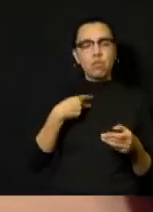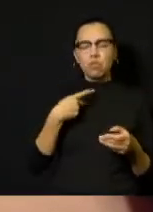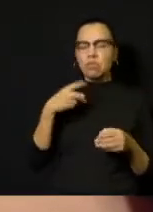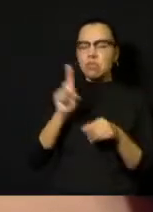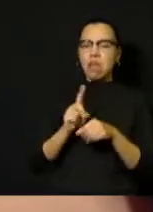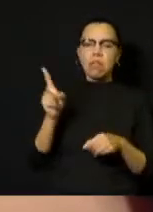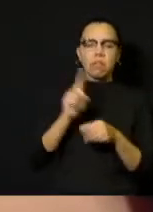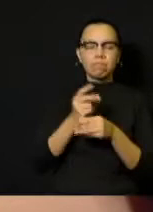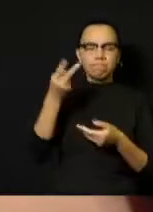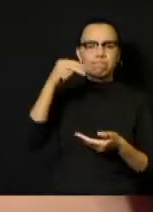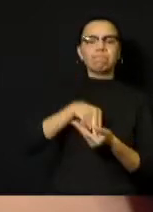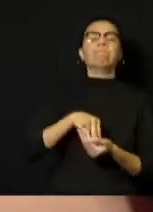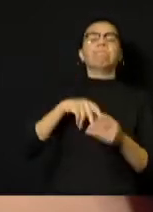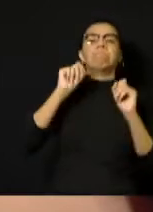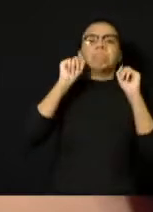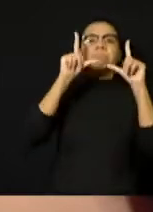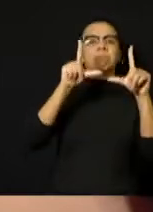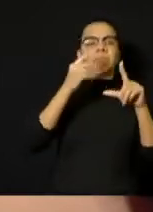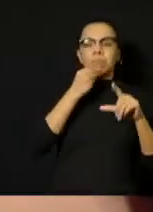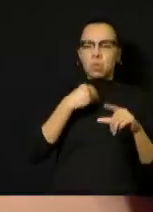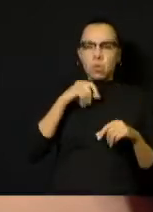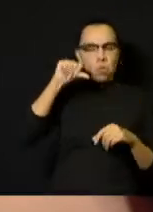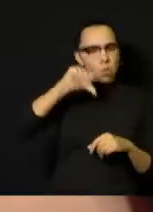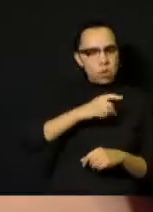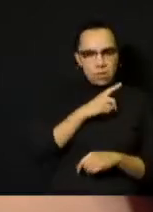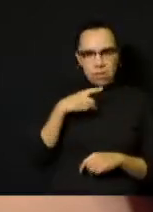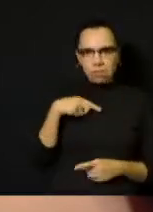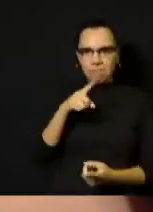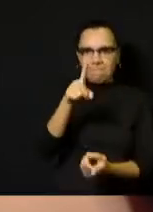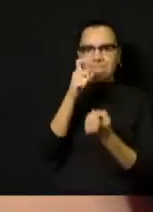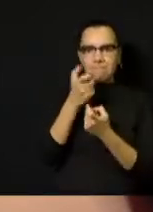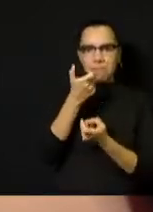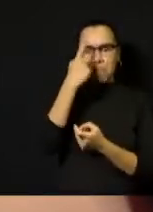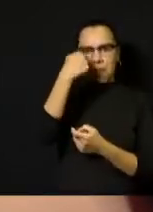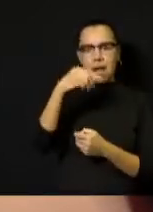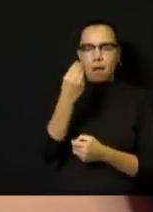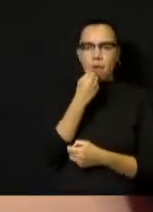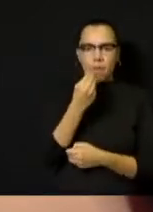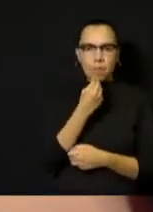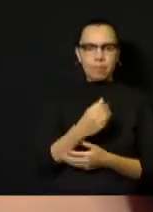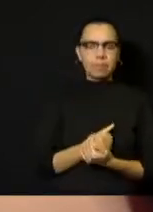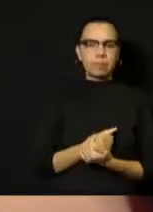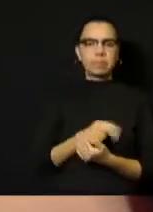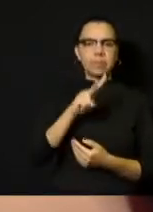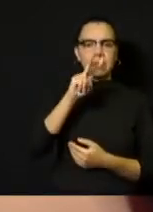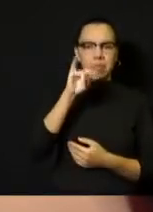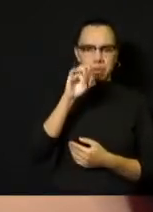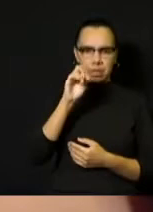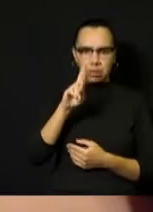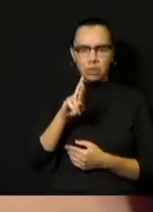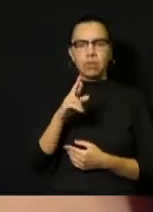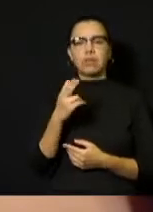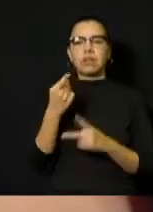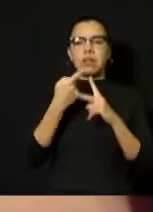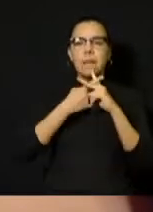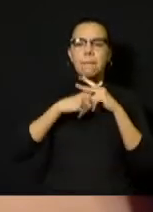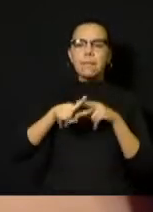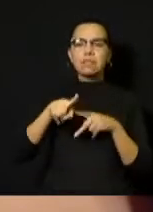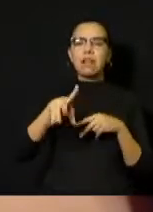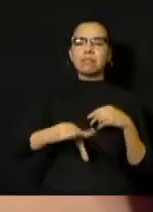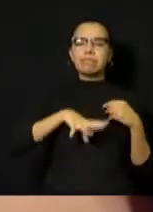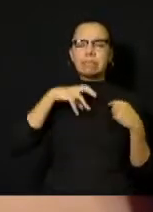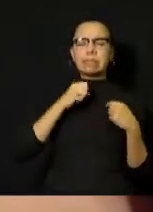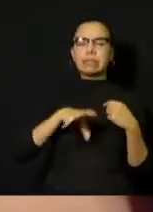would wake up with the goal of getting money to eat. Víctor starts